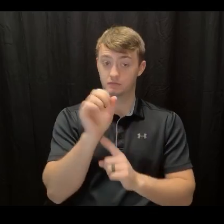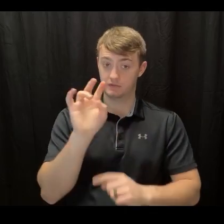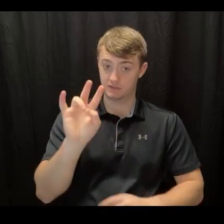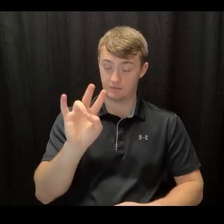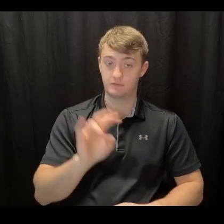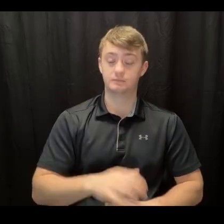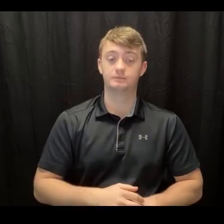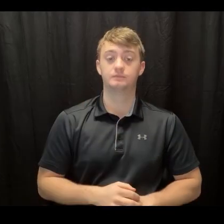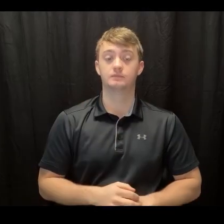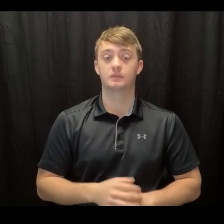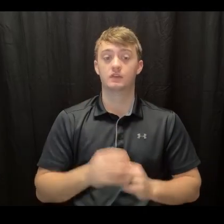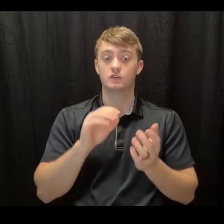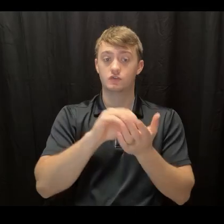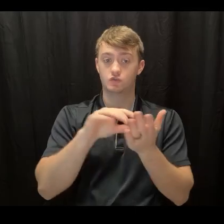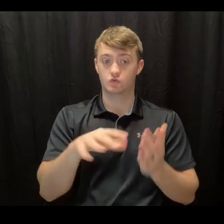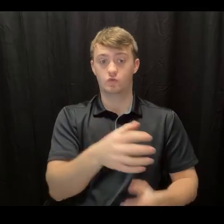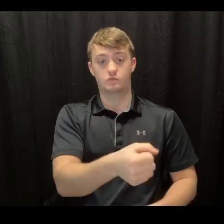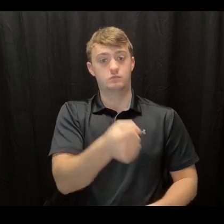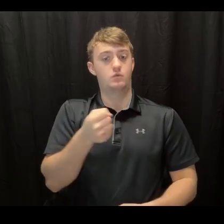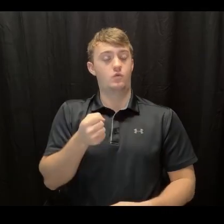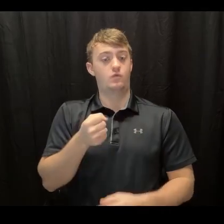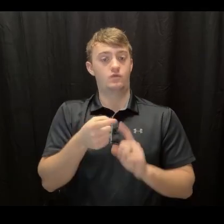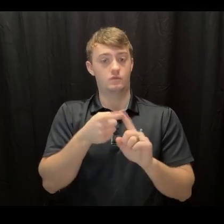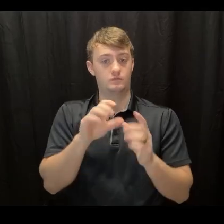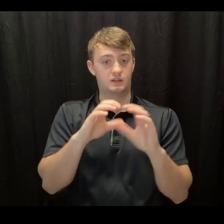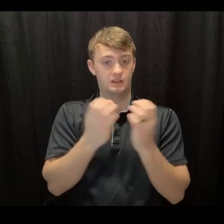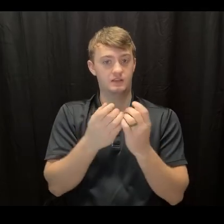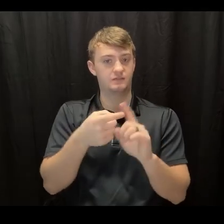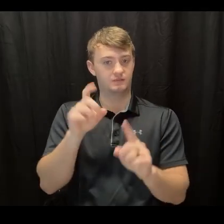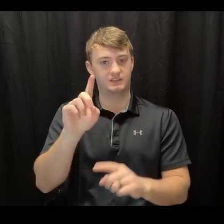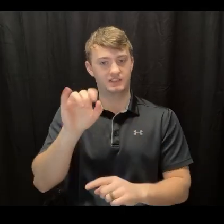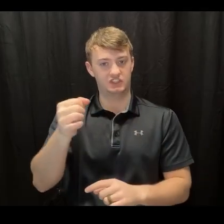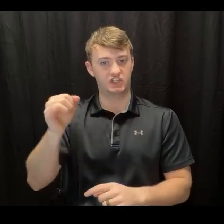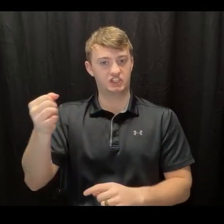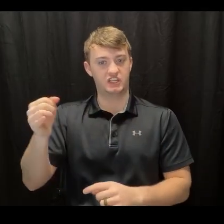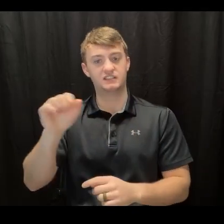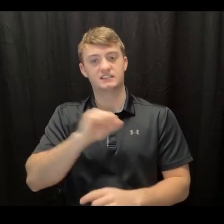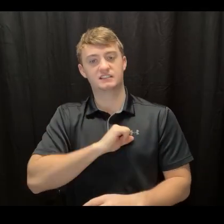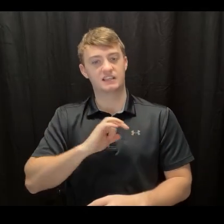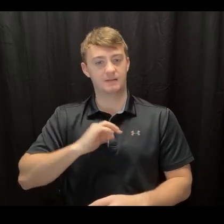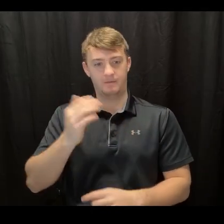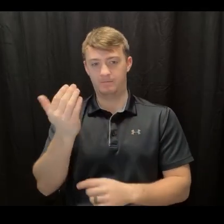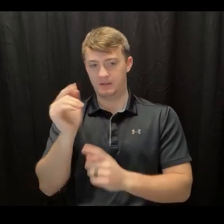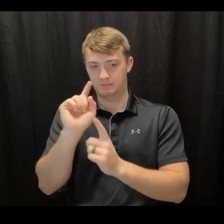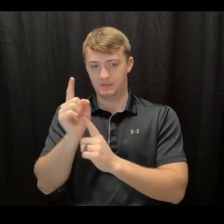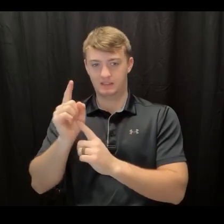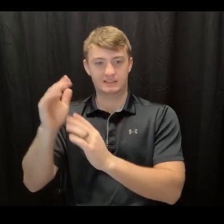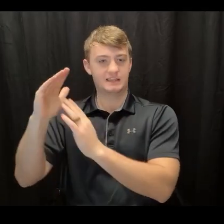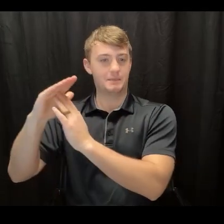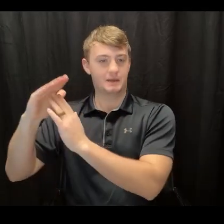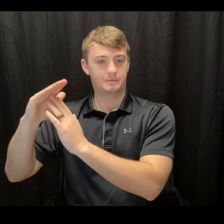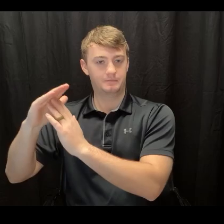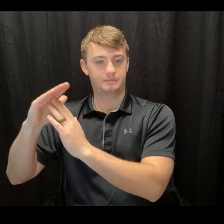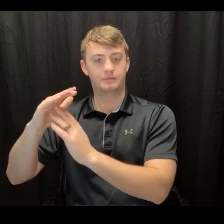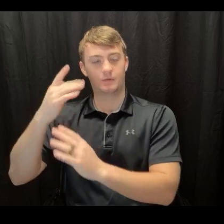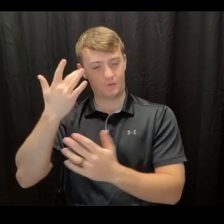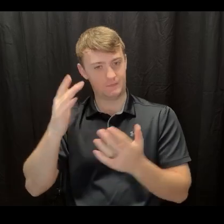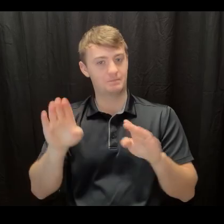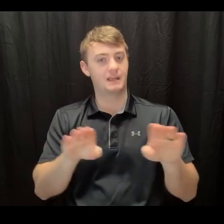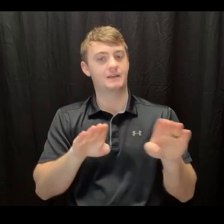Scenario 7, a student is removed from the class by a DJJ staff for a 15-minute timeout due to